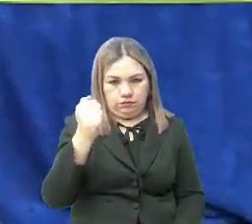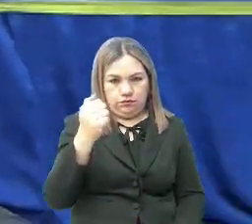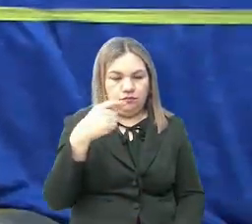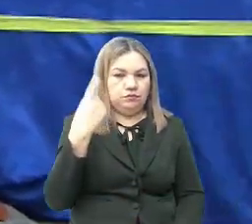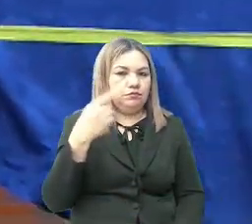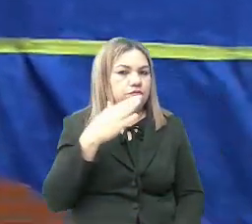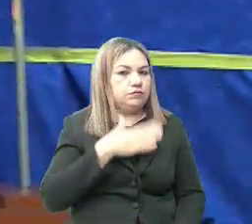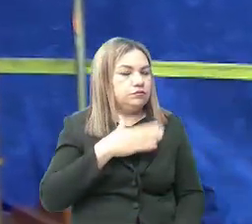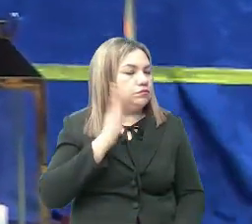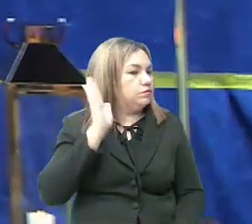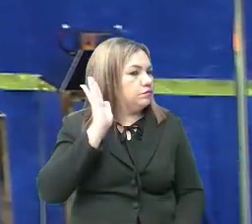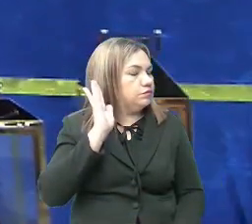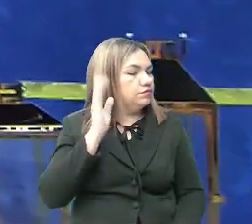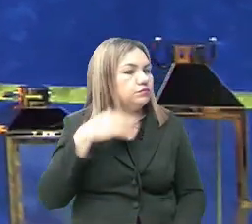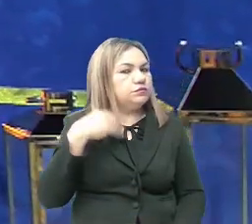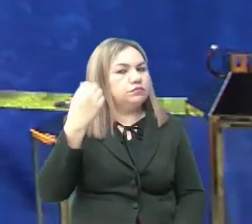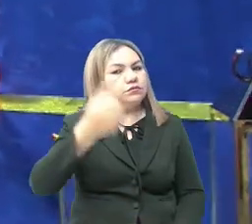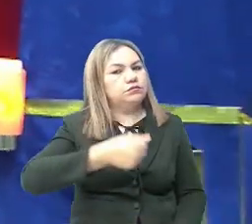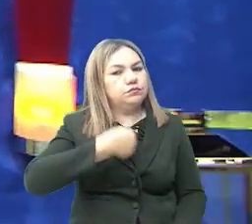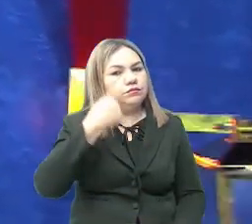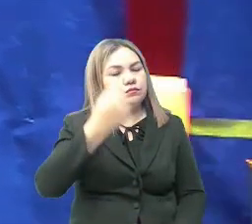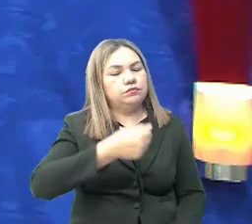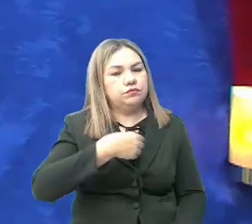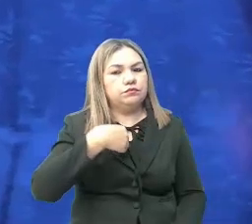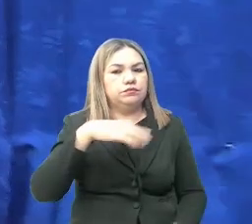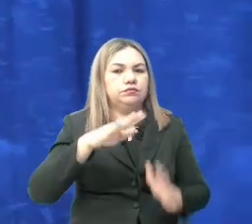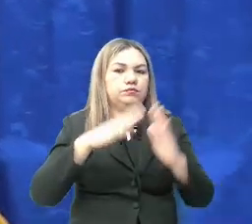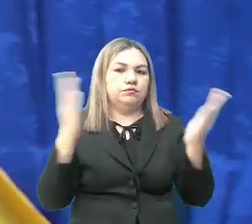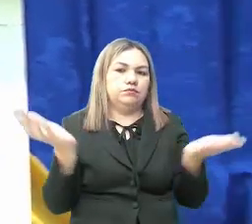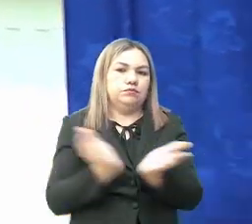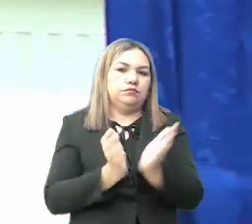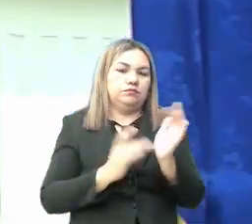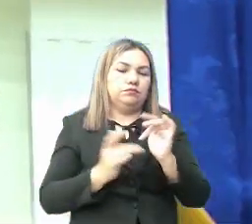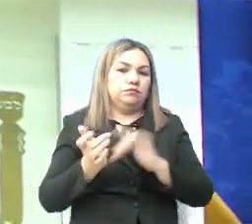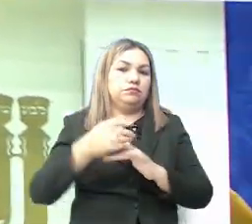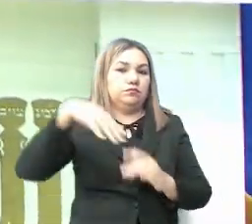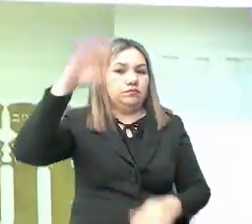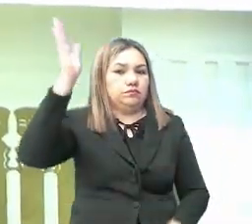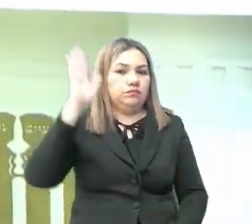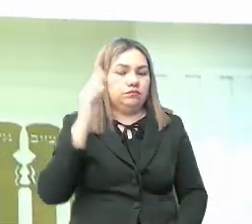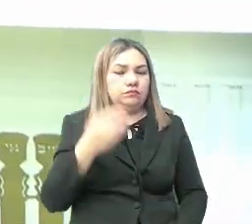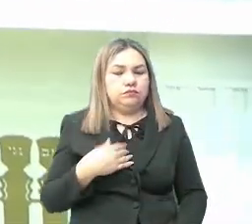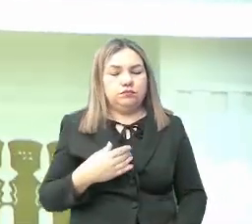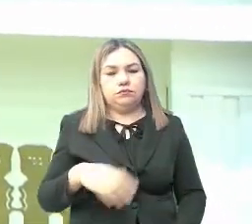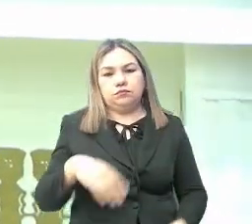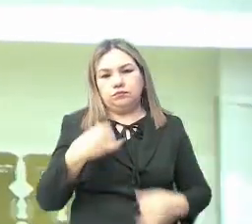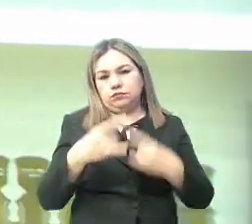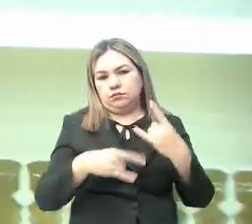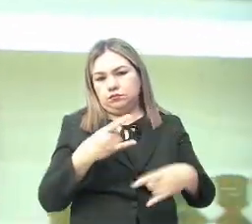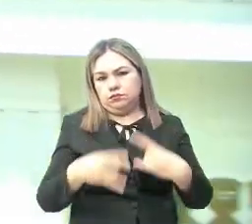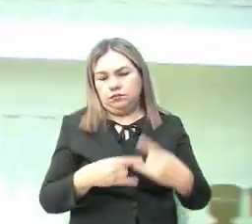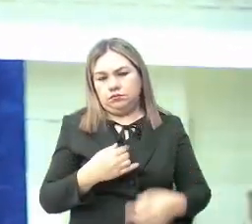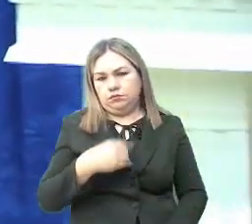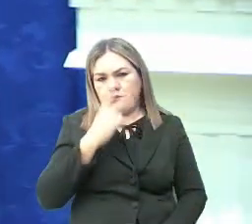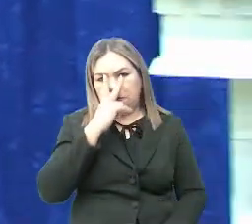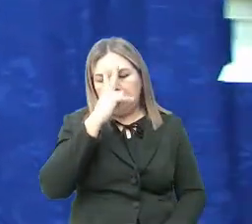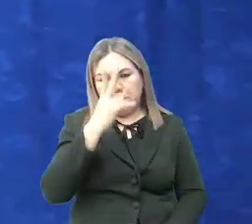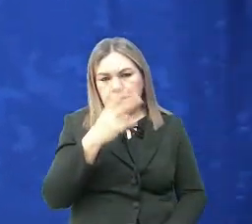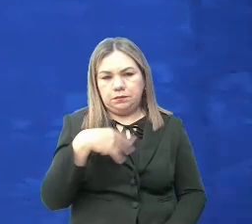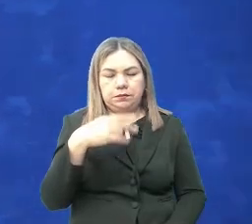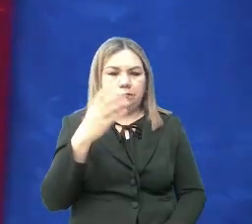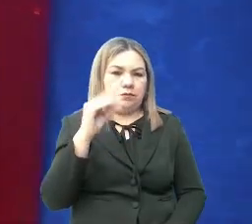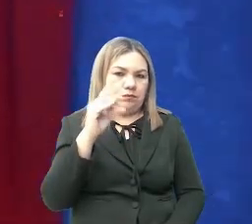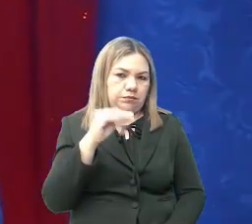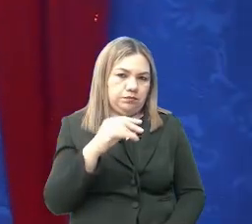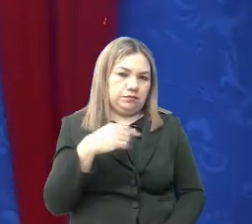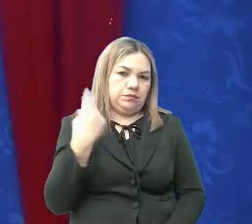Everybody wants to hear prophecy. Everybody, this principality, this ruler